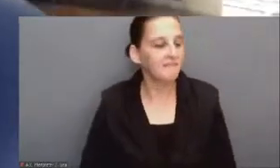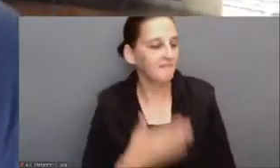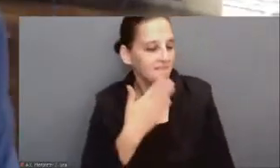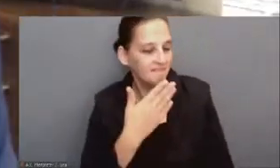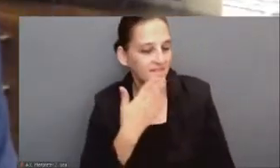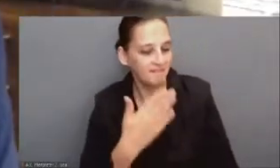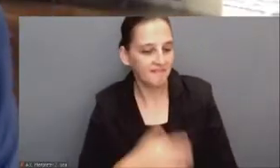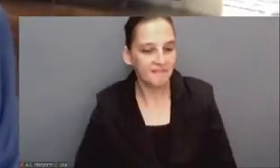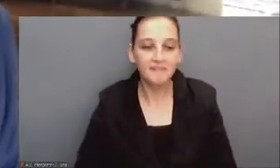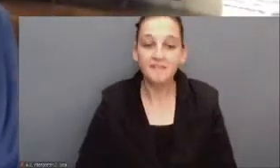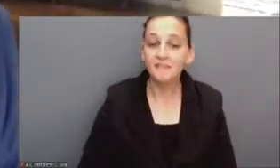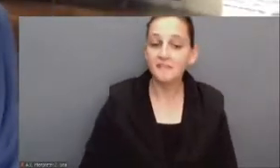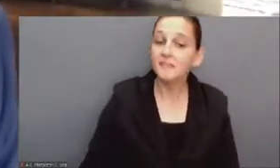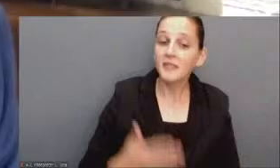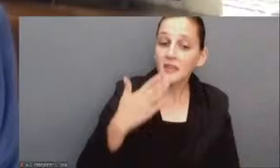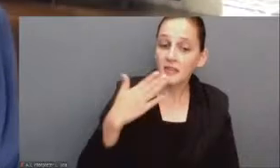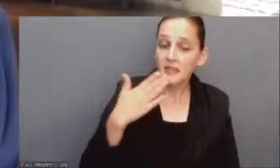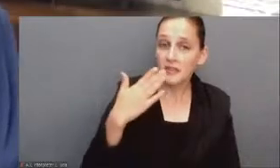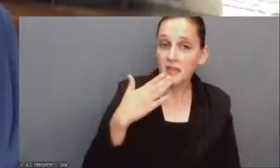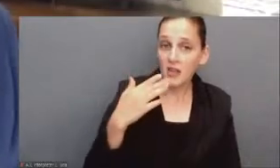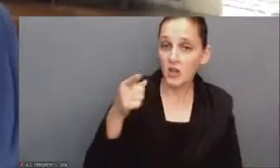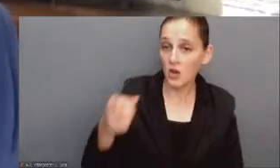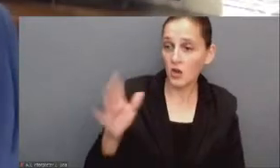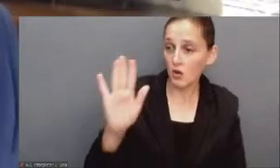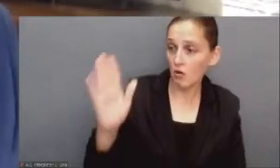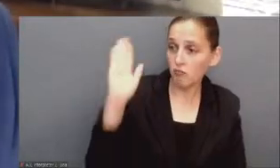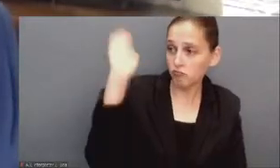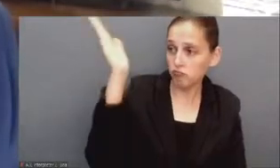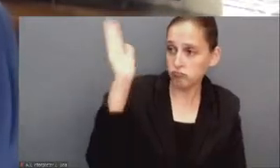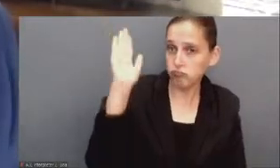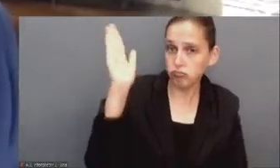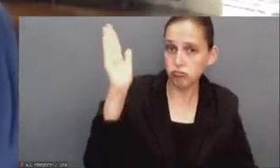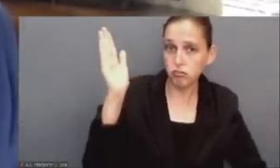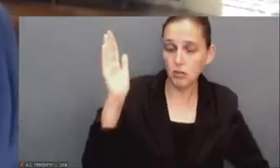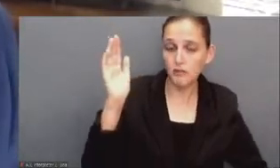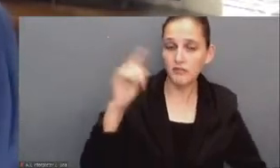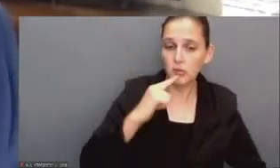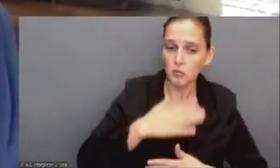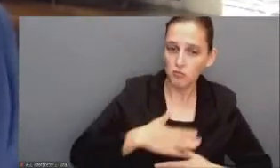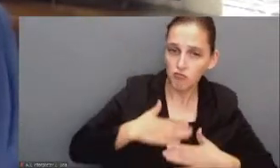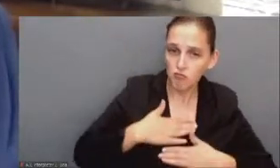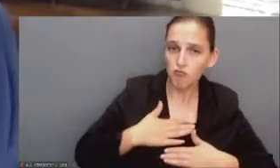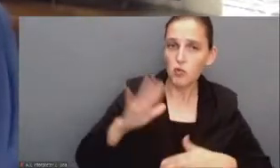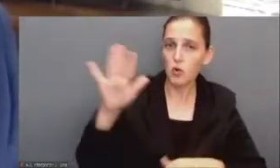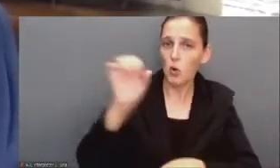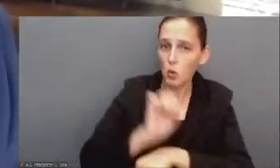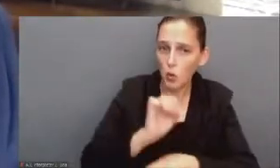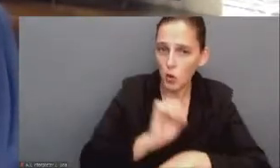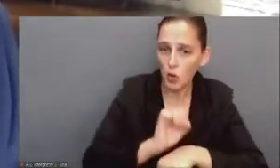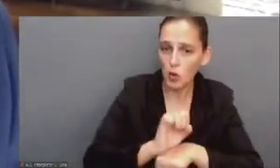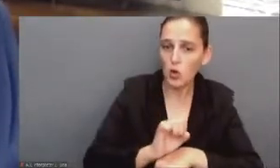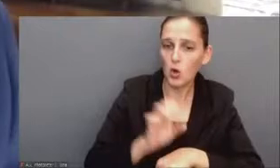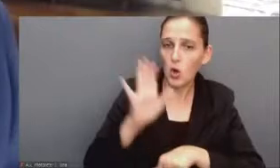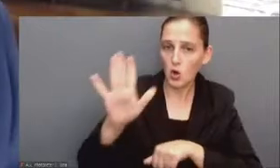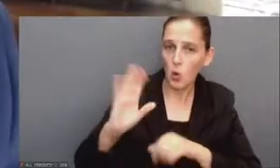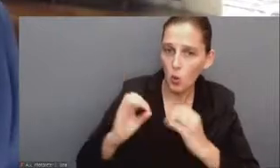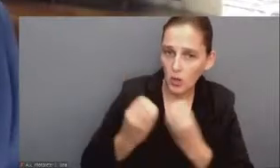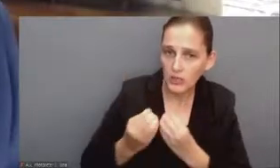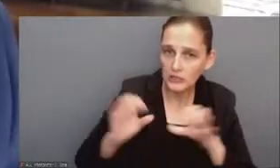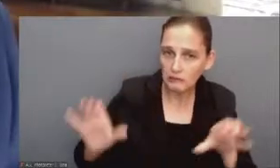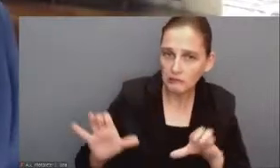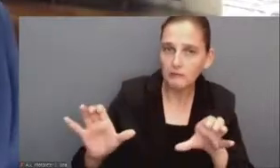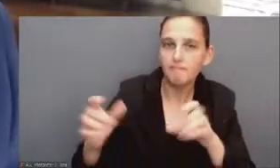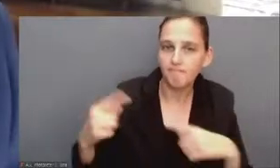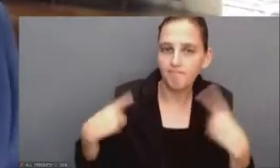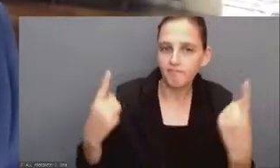of all, Dr. Siegel, thank you very much for presenting to us. I certainly appreciate your work and the work that your organizations do. I do want